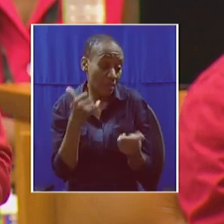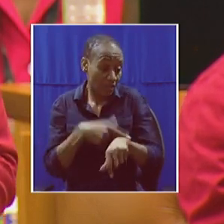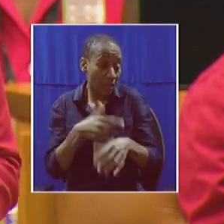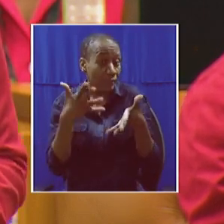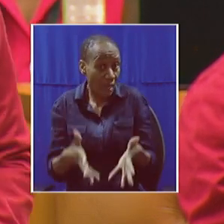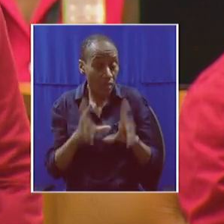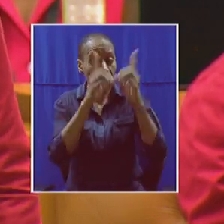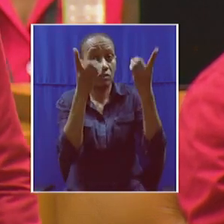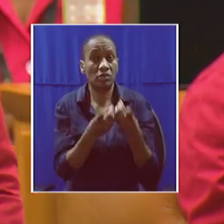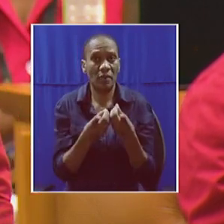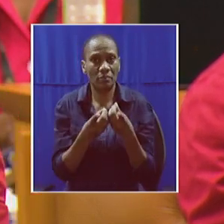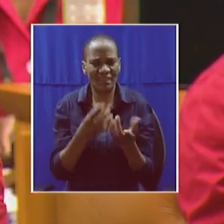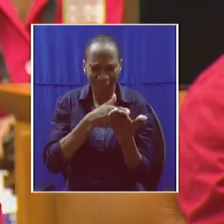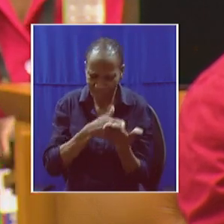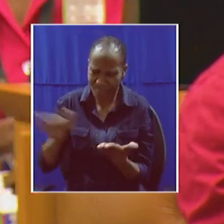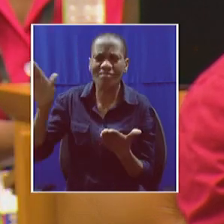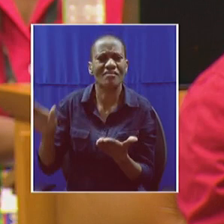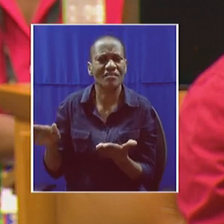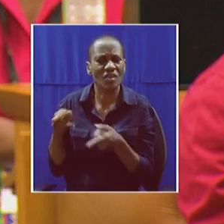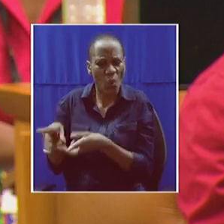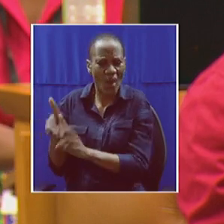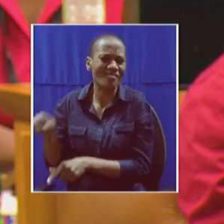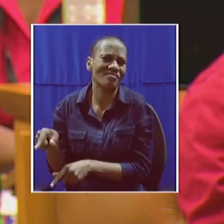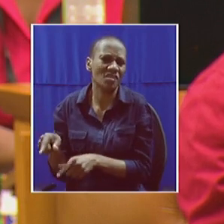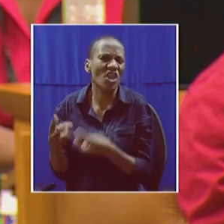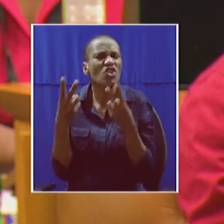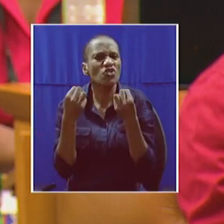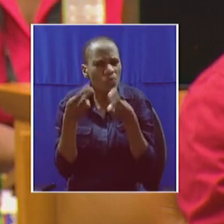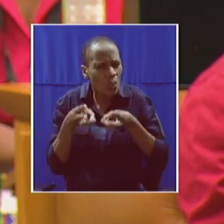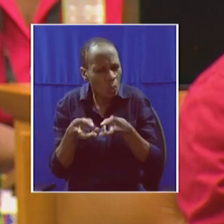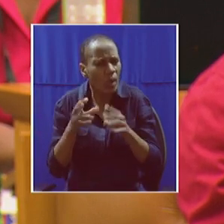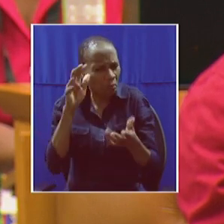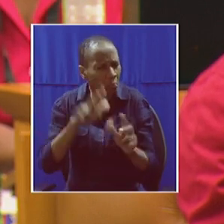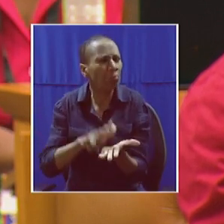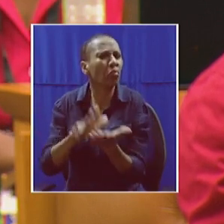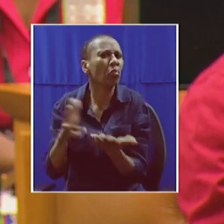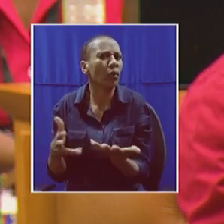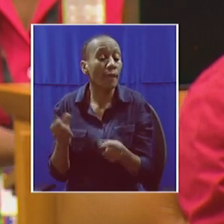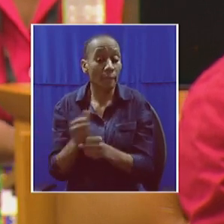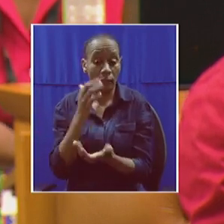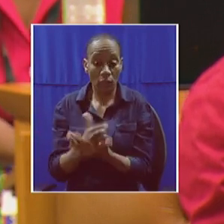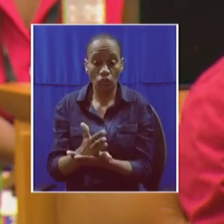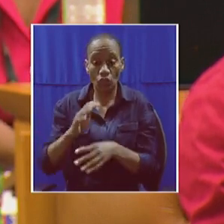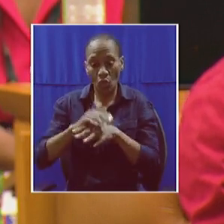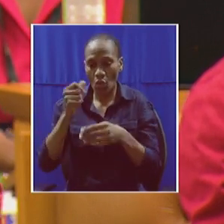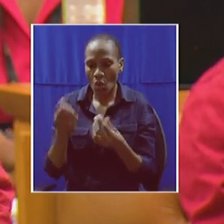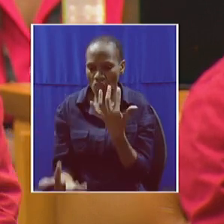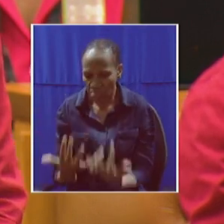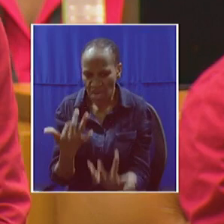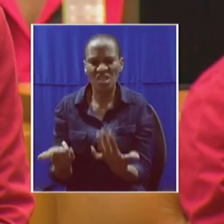banned and propose alternatives for example organic non-selective herbicide which can control weeds grass and